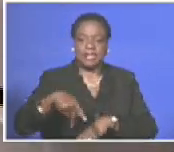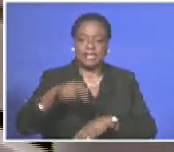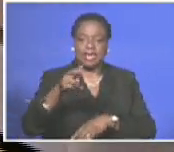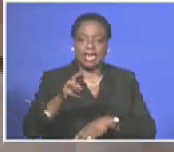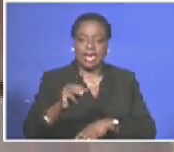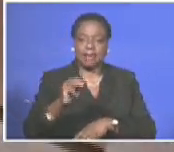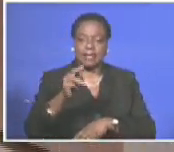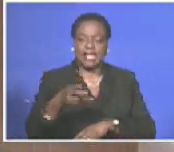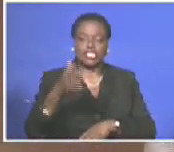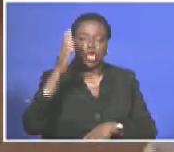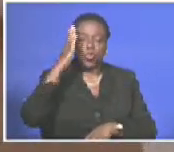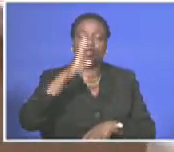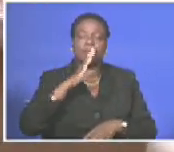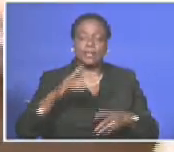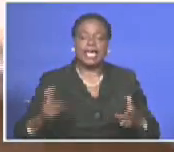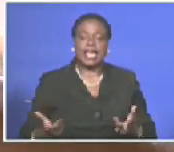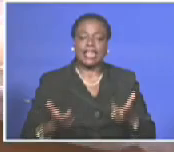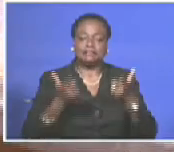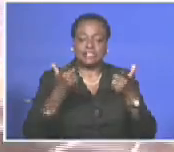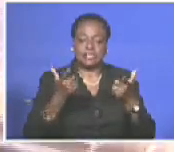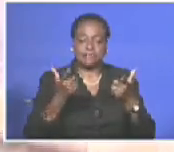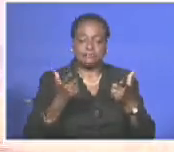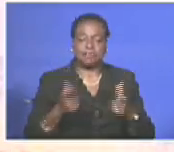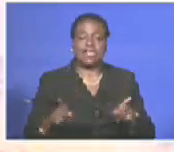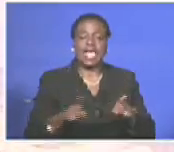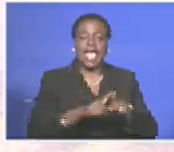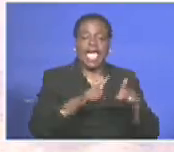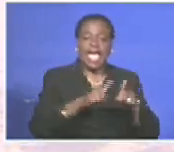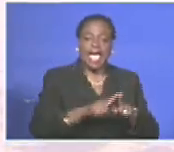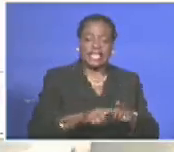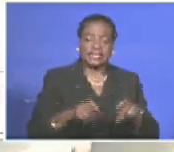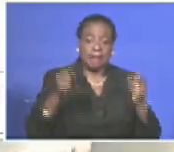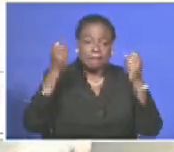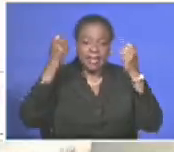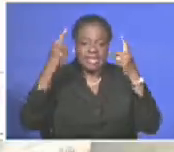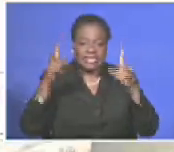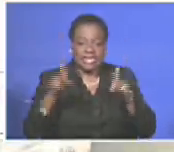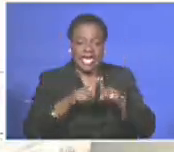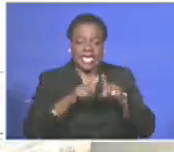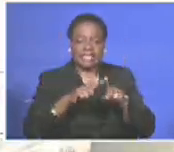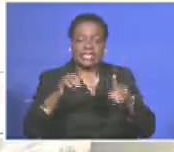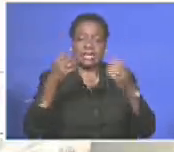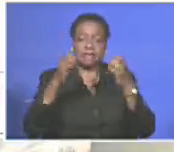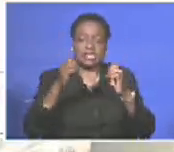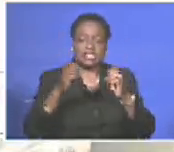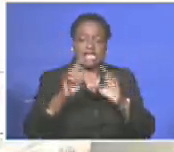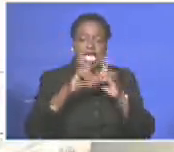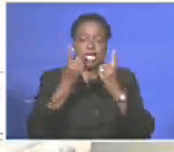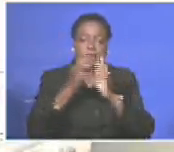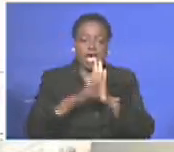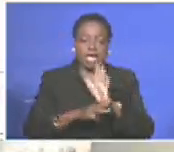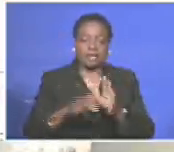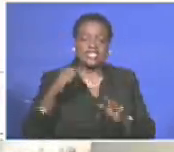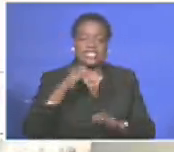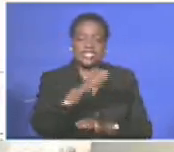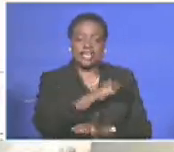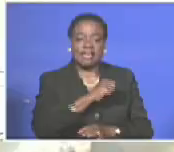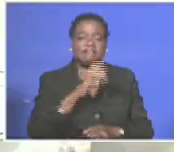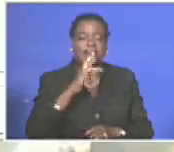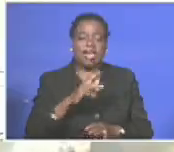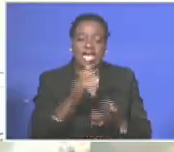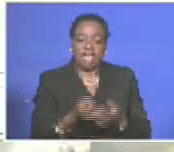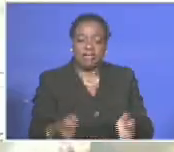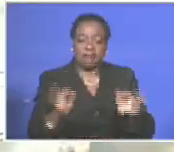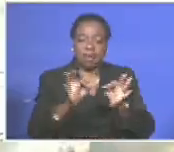lifted. As amazing as the emergency department staff are, and as important as